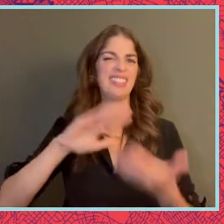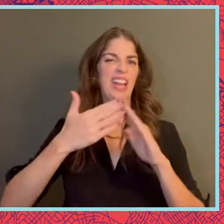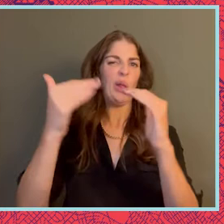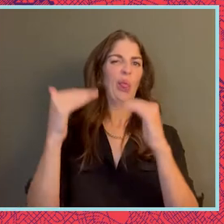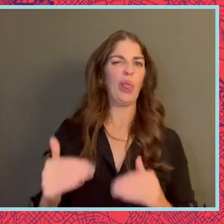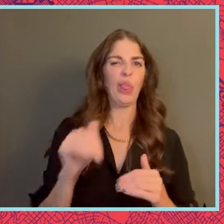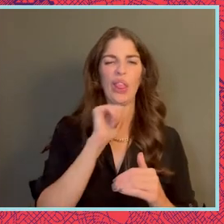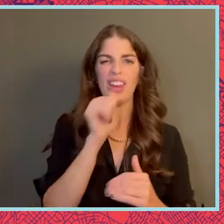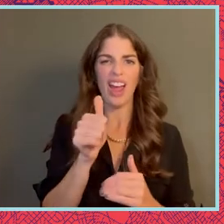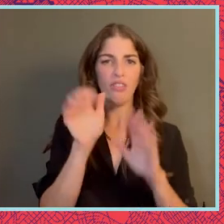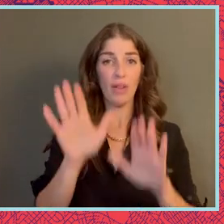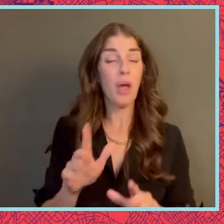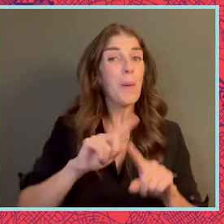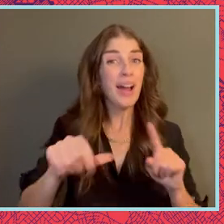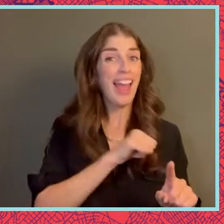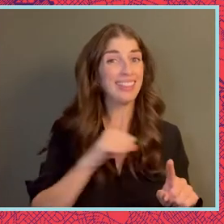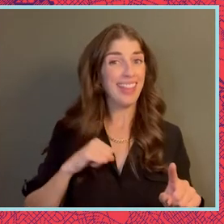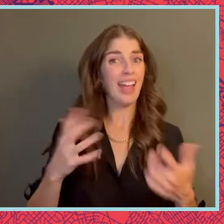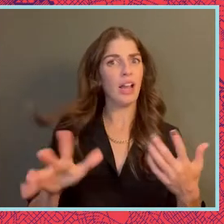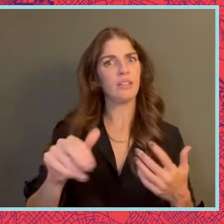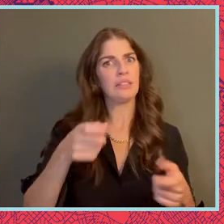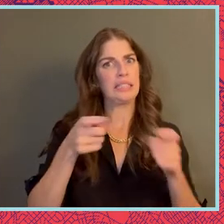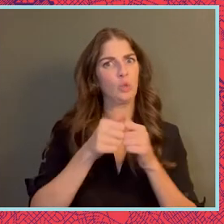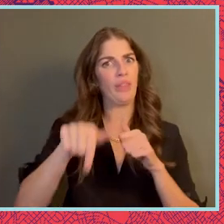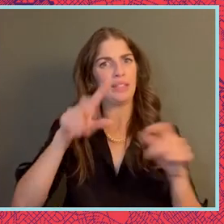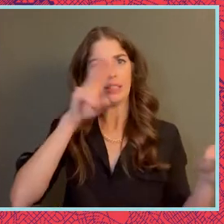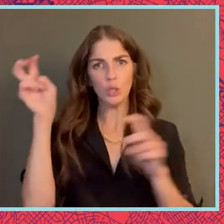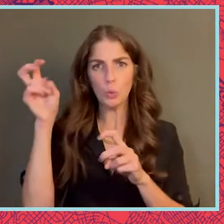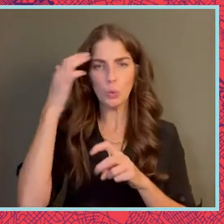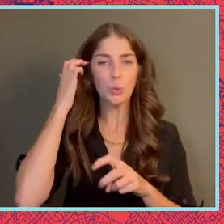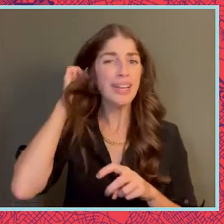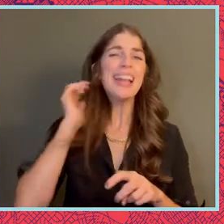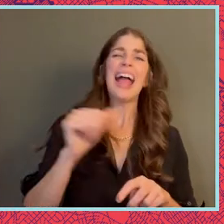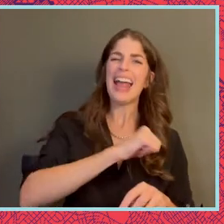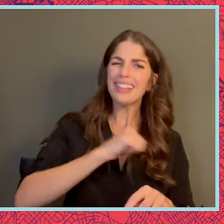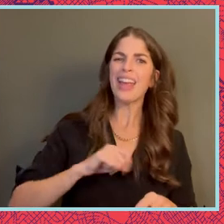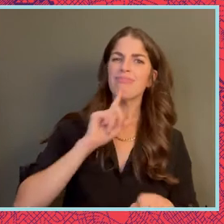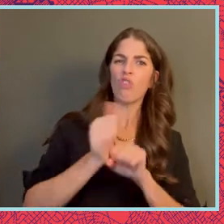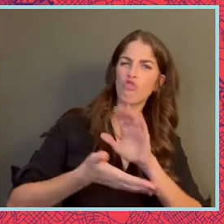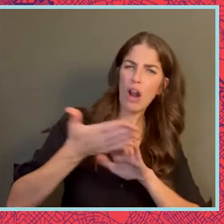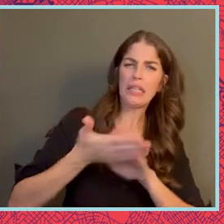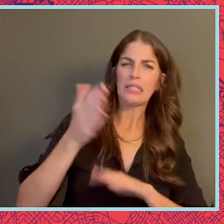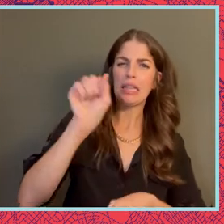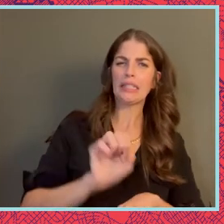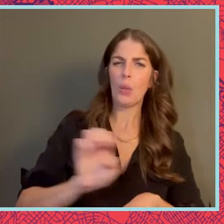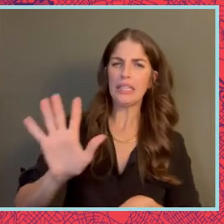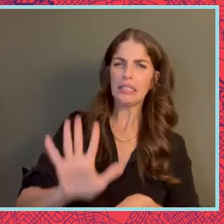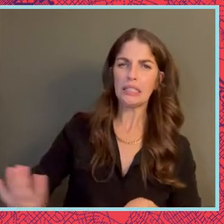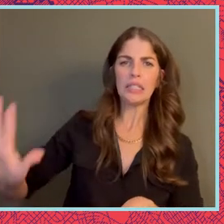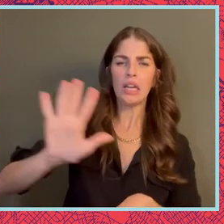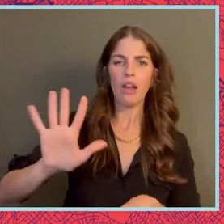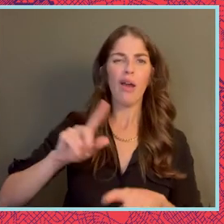Atlanta is the economic engine for the entire Southeast. And yet the narrative is that somehow Atlanta is a